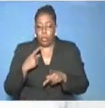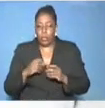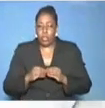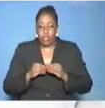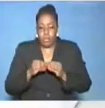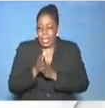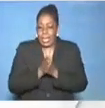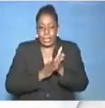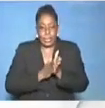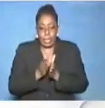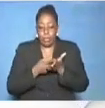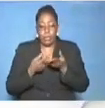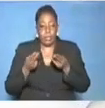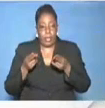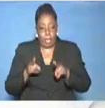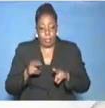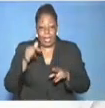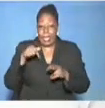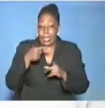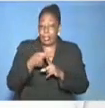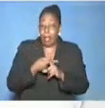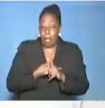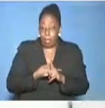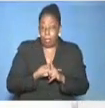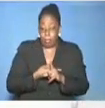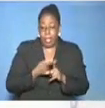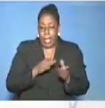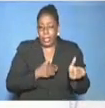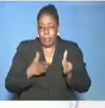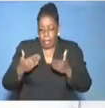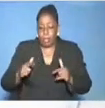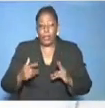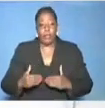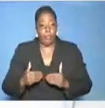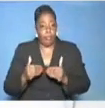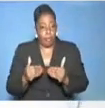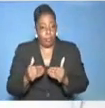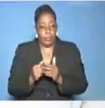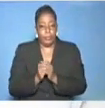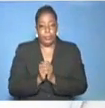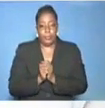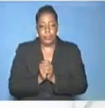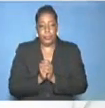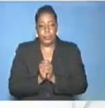excited about what's happening this month and what is planned moving forward in terms of